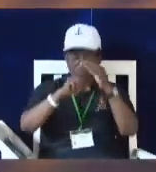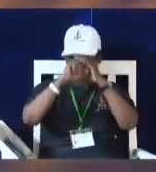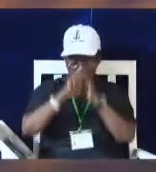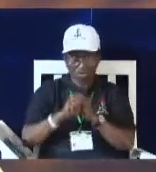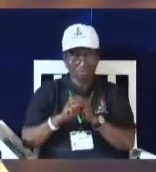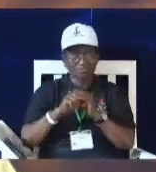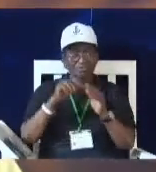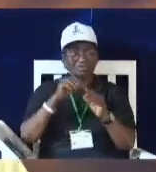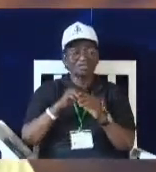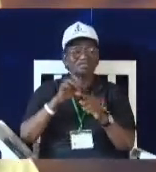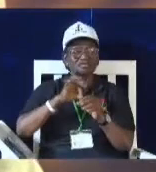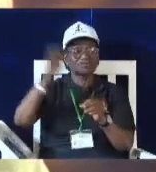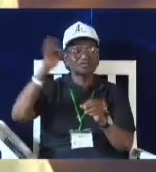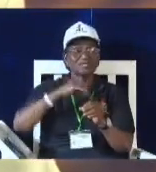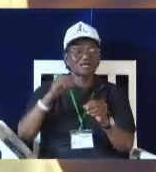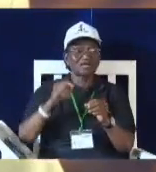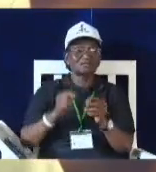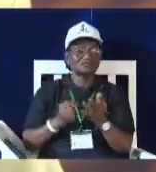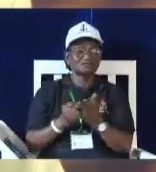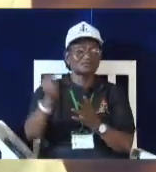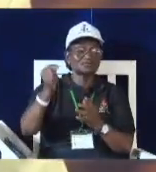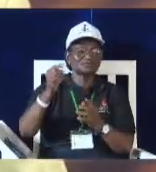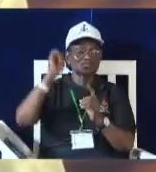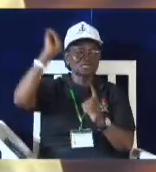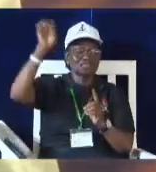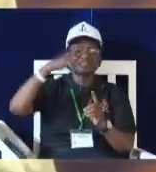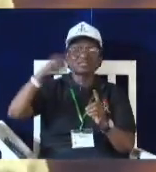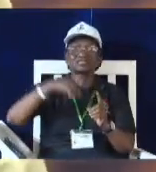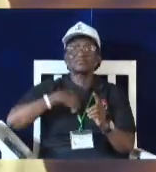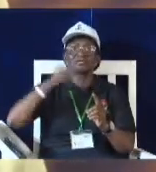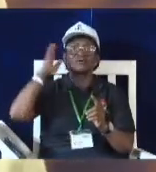truth, he said I will pay them a visit.